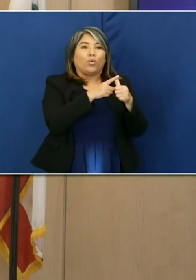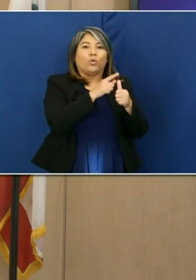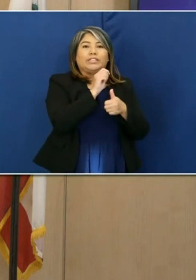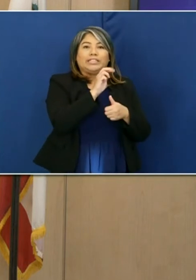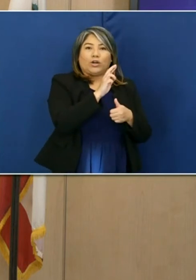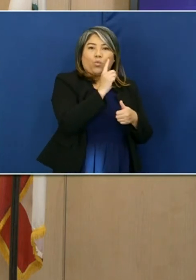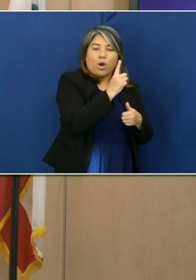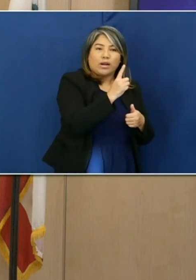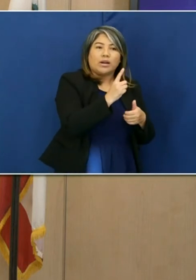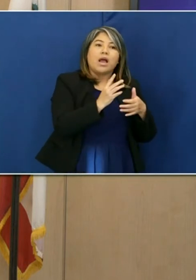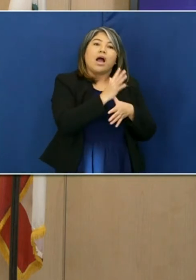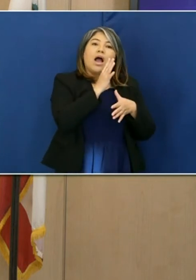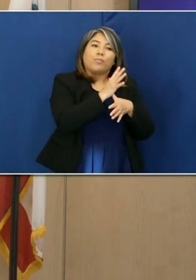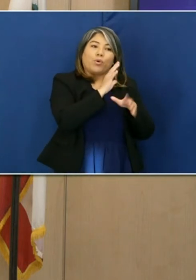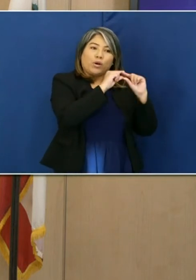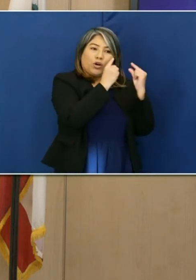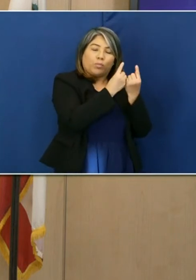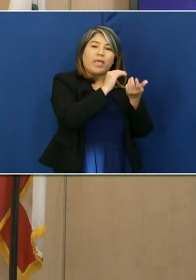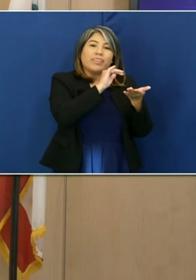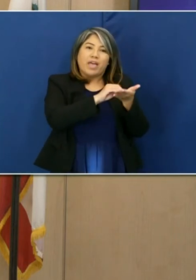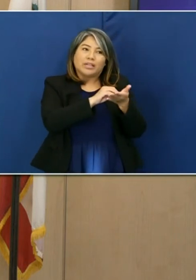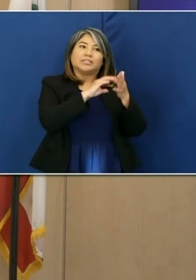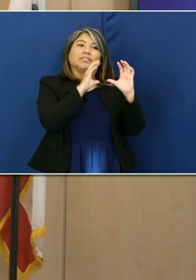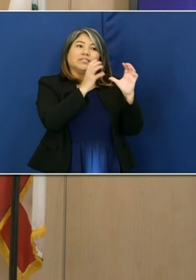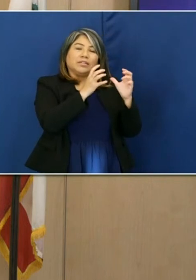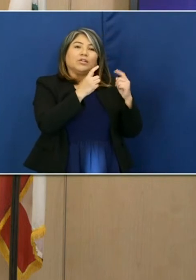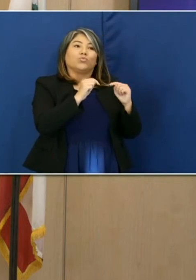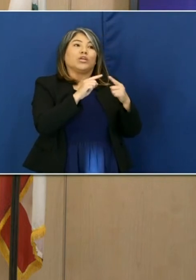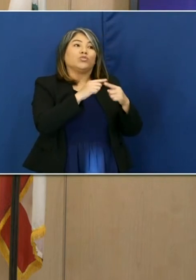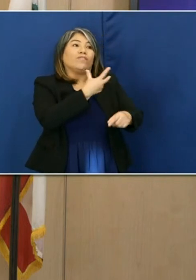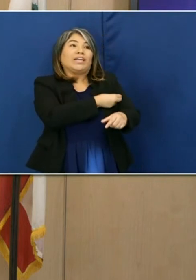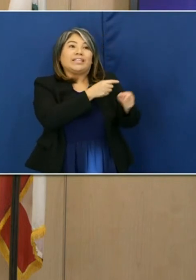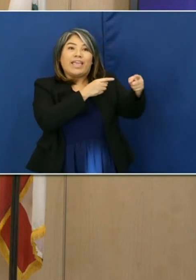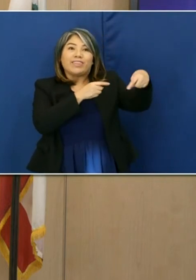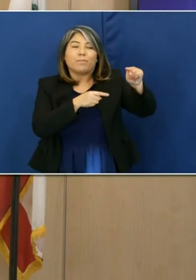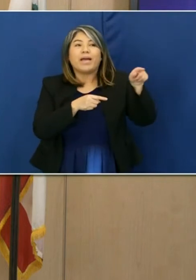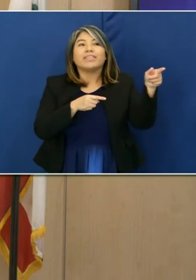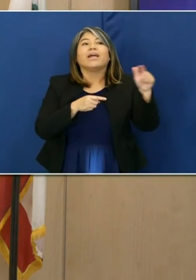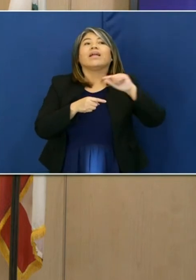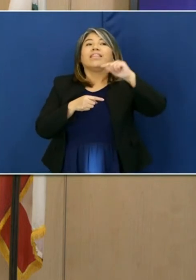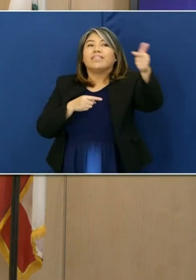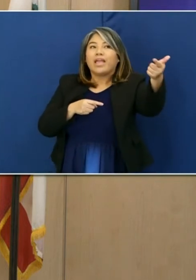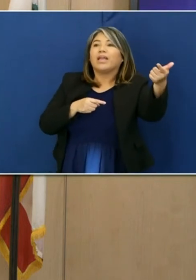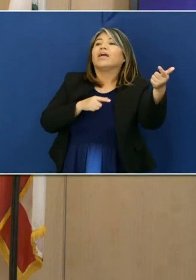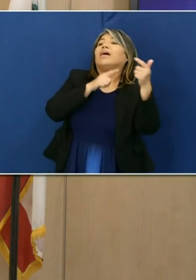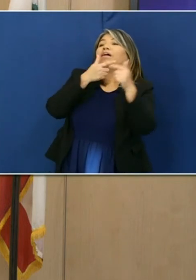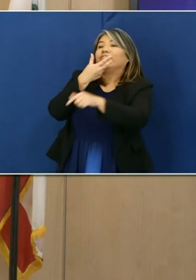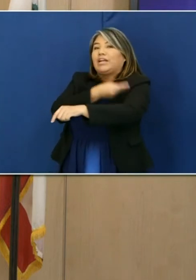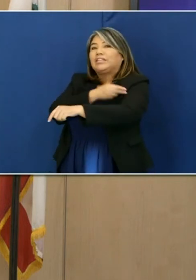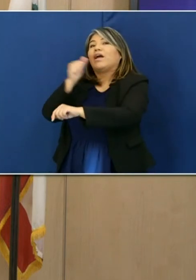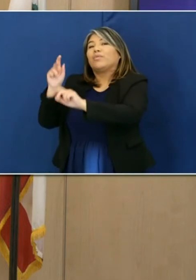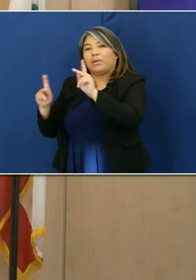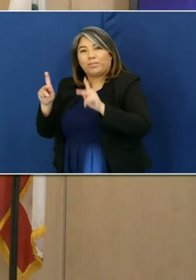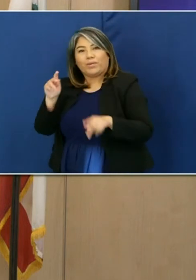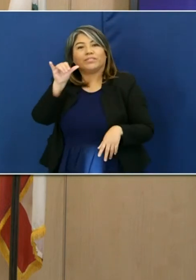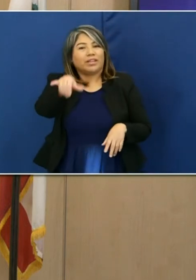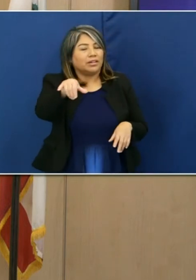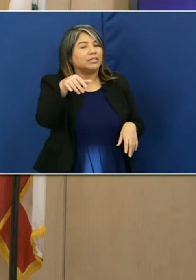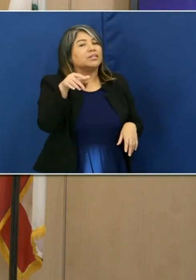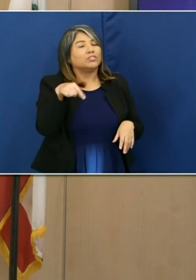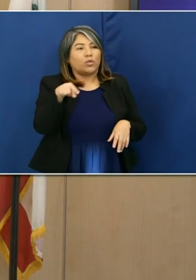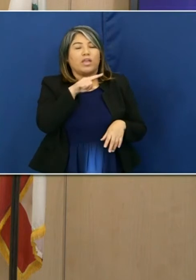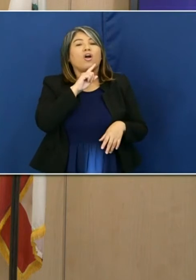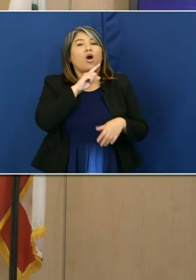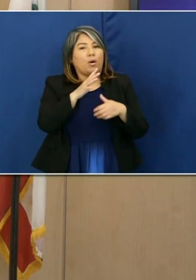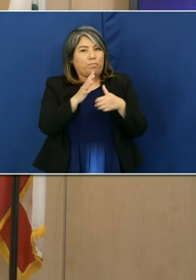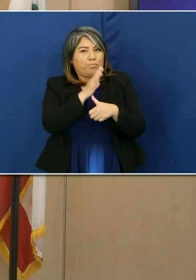the very workforce we're trying to vaccinate so we can train, and they in turn can then vaccinate others. So they are a